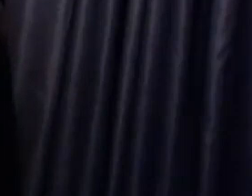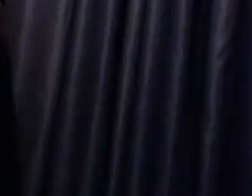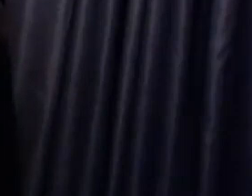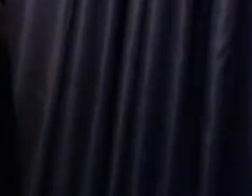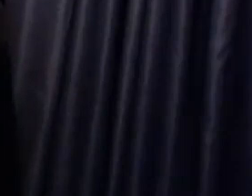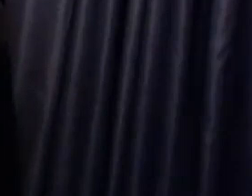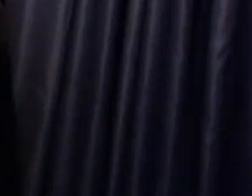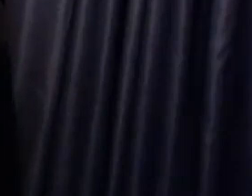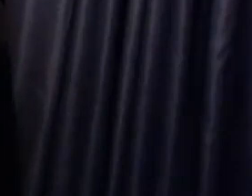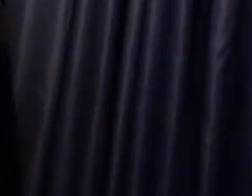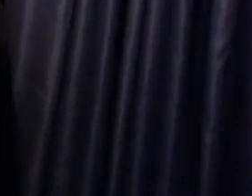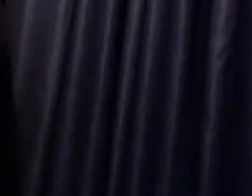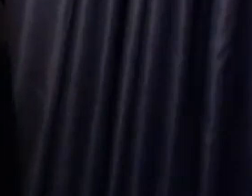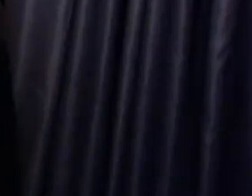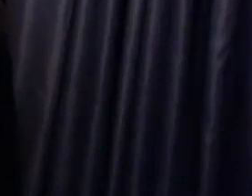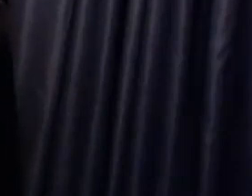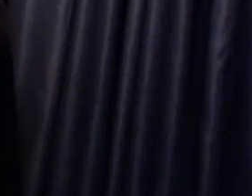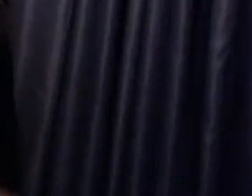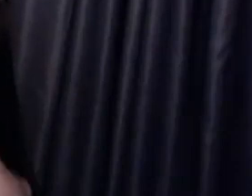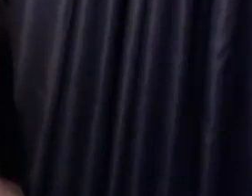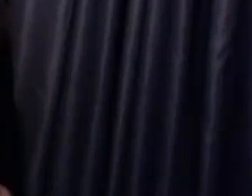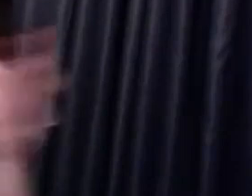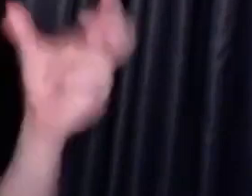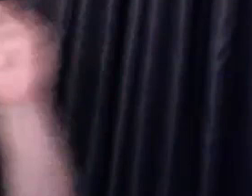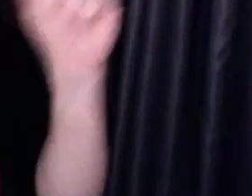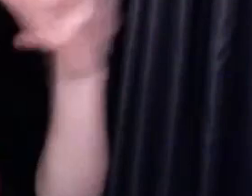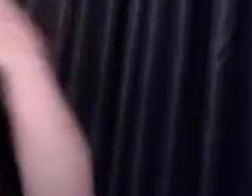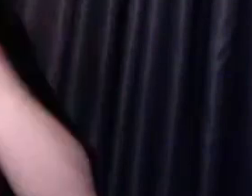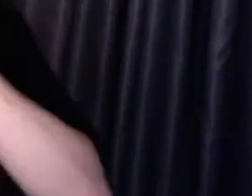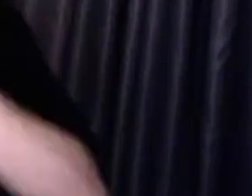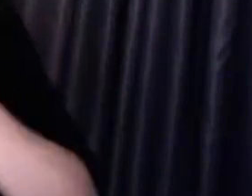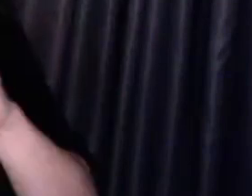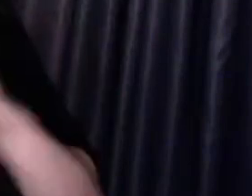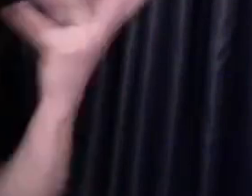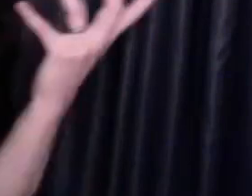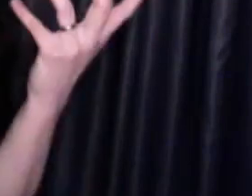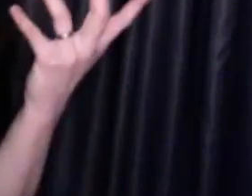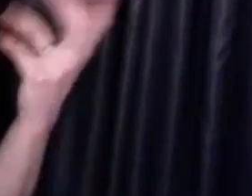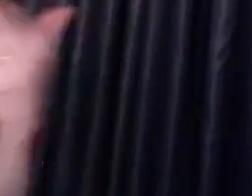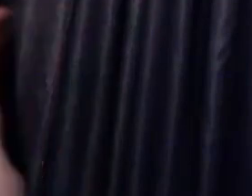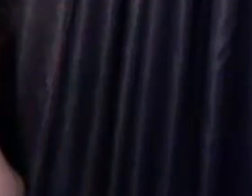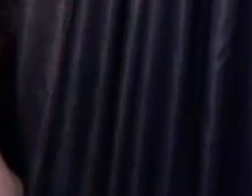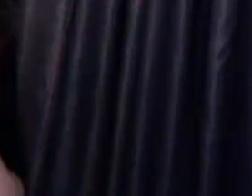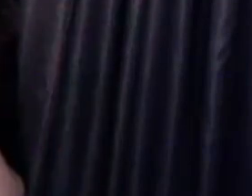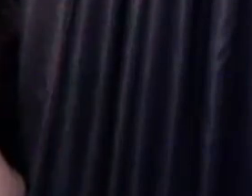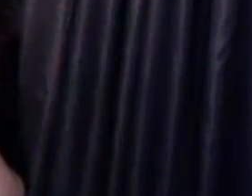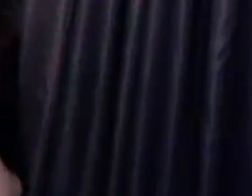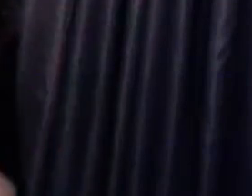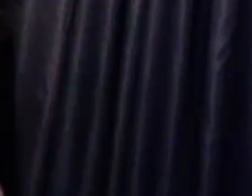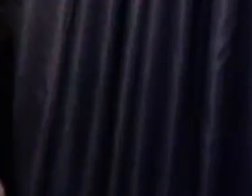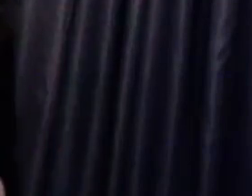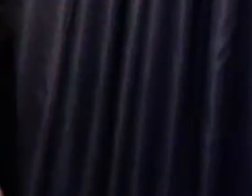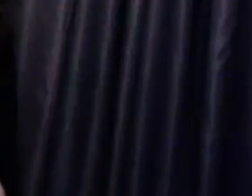I mean, I wish there was some like magic guide, but I don't think there is. Like, I think it's just like trying to find a primary